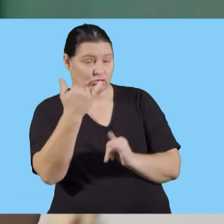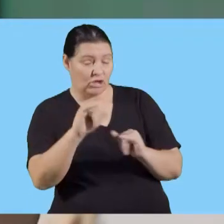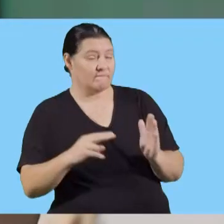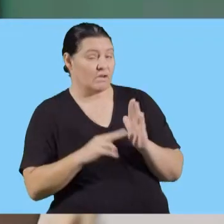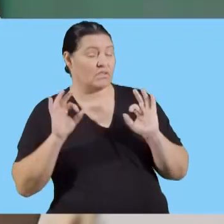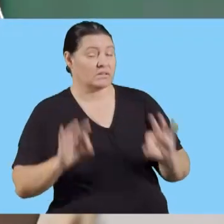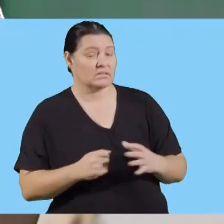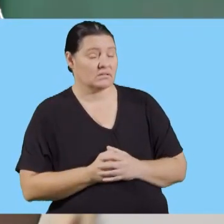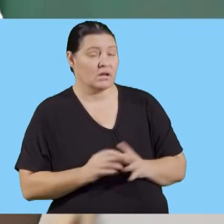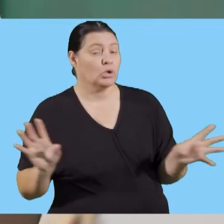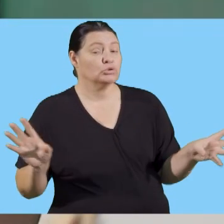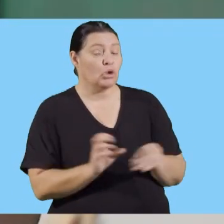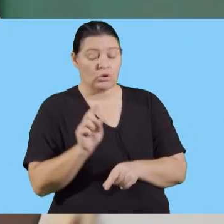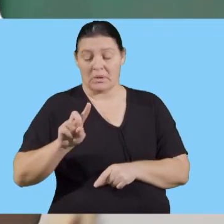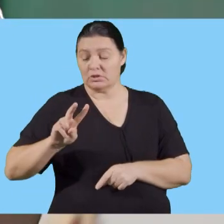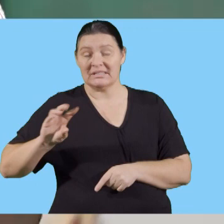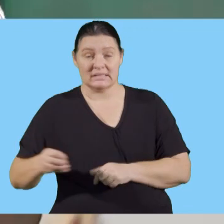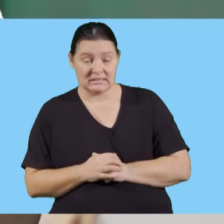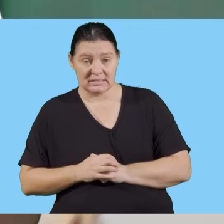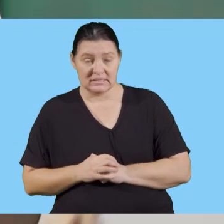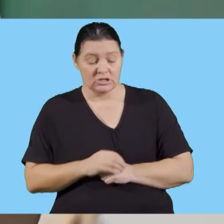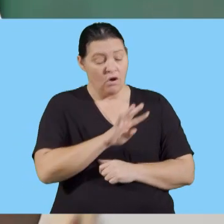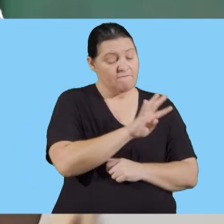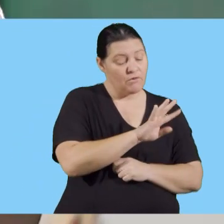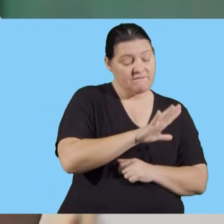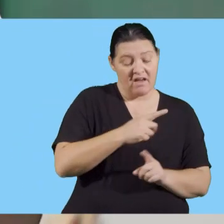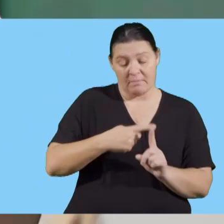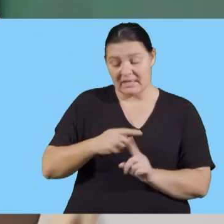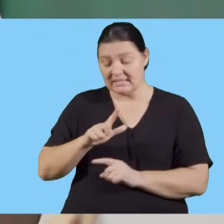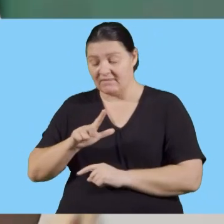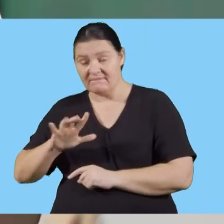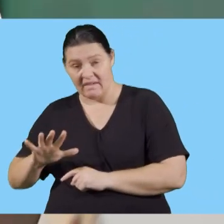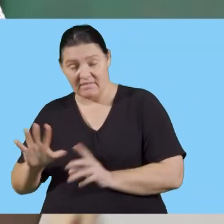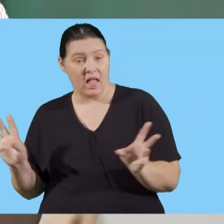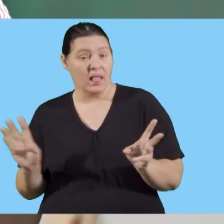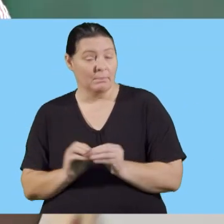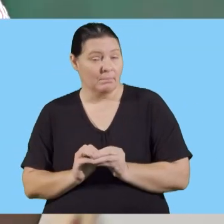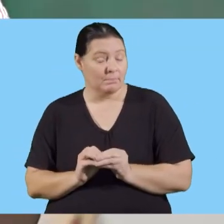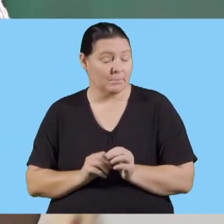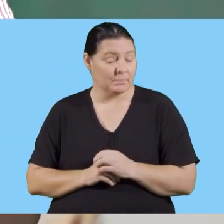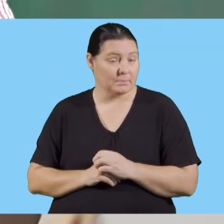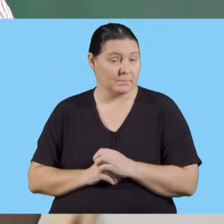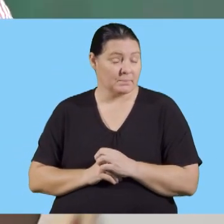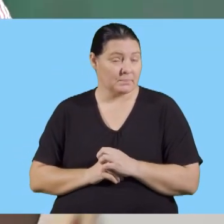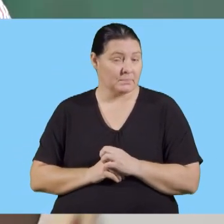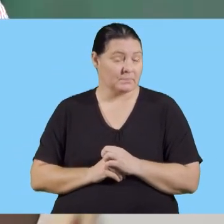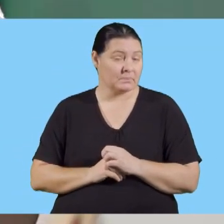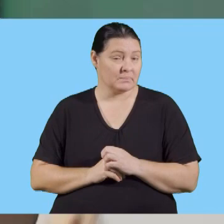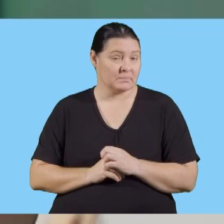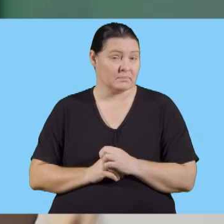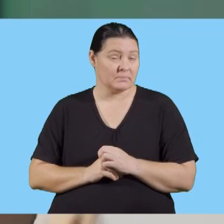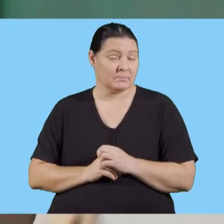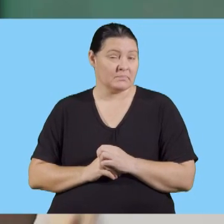to verify. The total amount of passengers are 120. And if my calculations are saying that there are 45 males